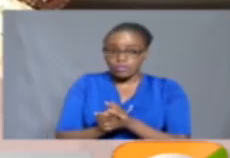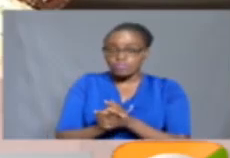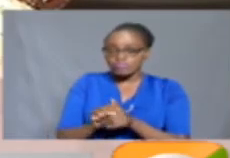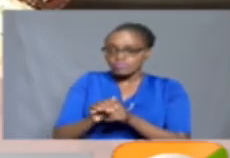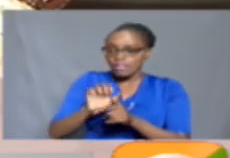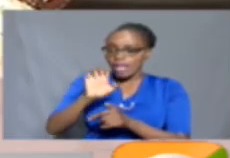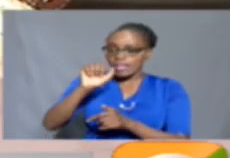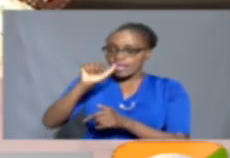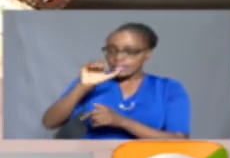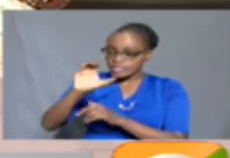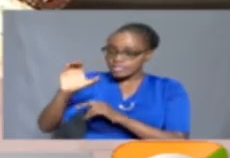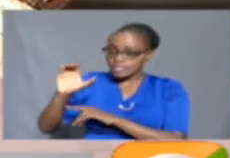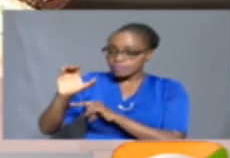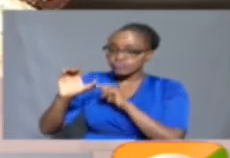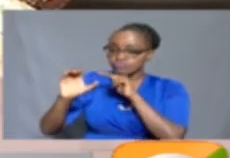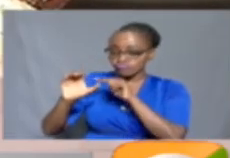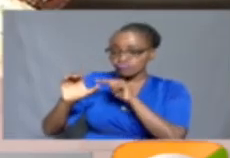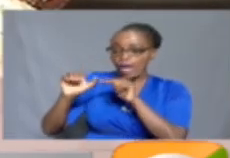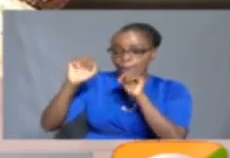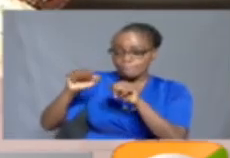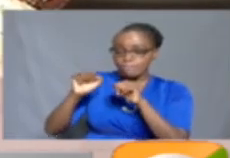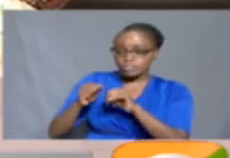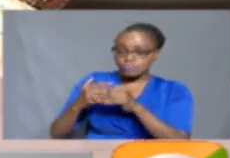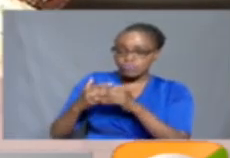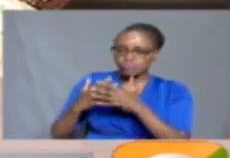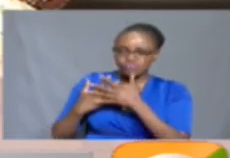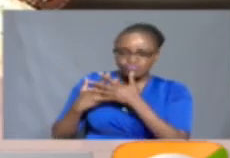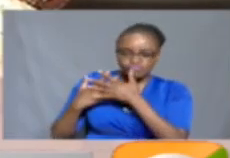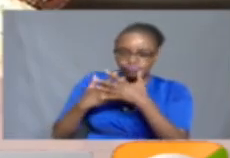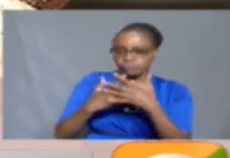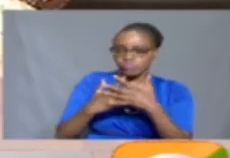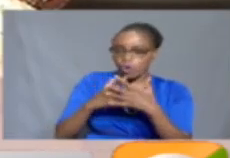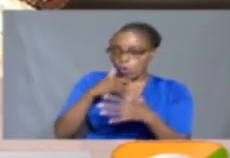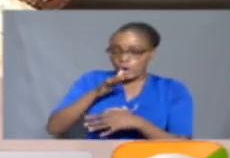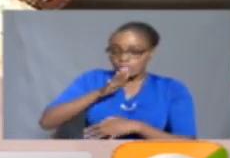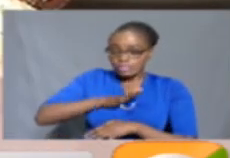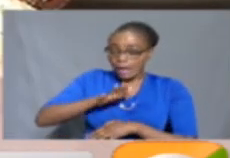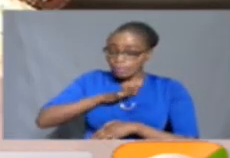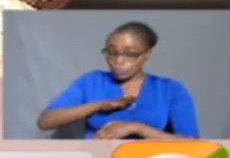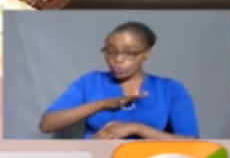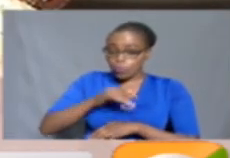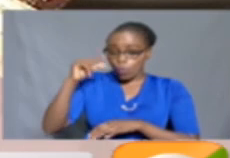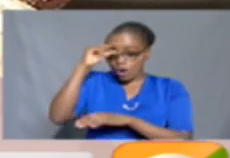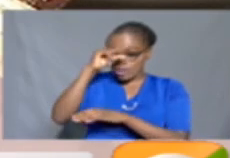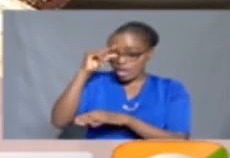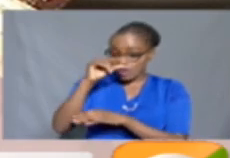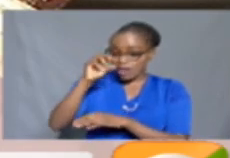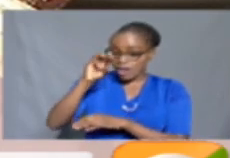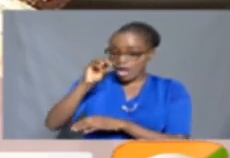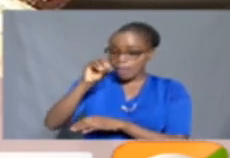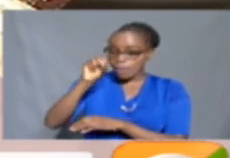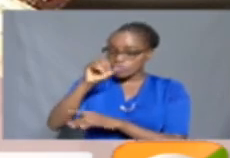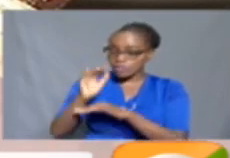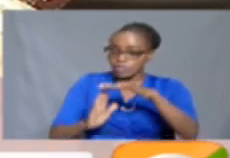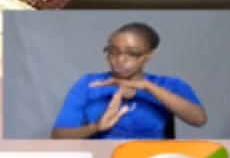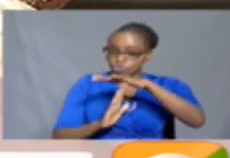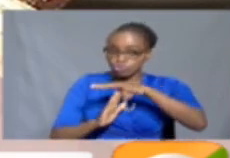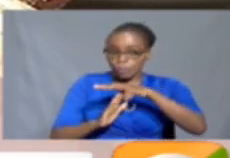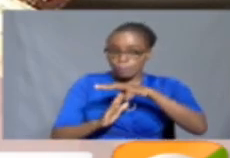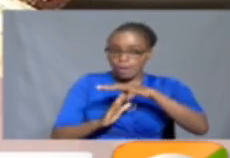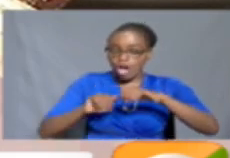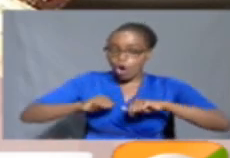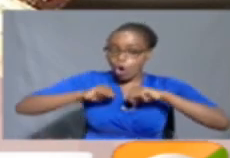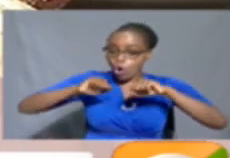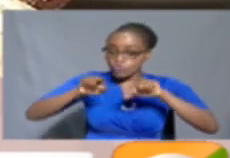The Ethics and Anti-Corruption Commission could prosecute Samburu Governor Moses Lenolkulal and other county top officials over